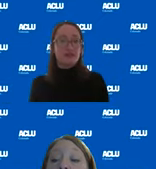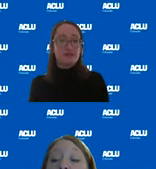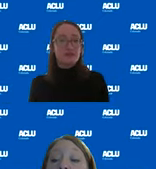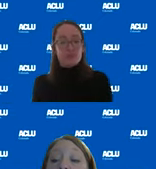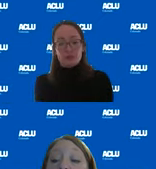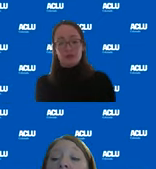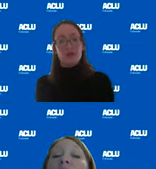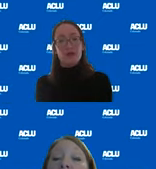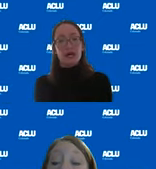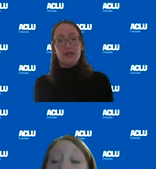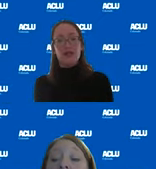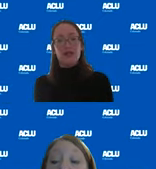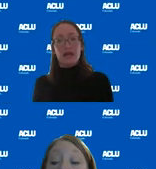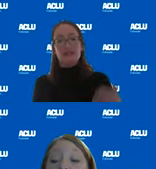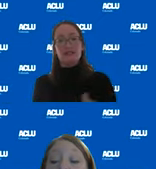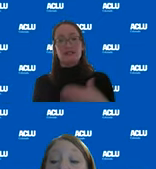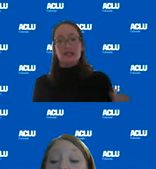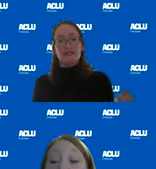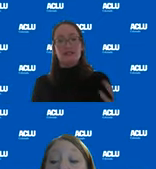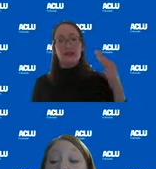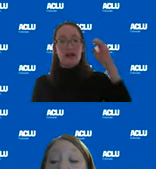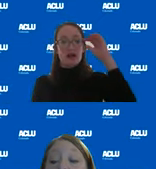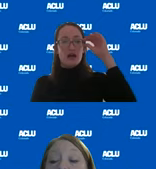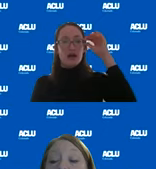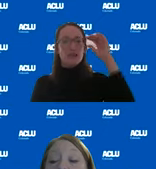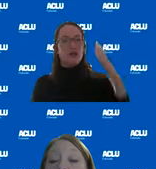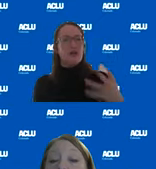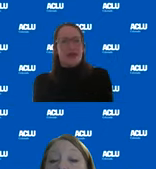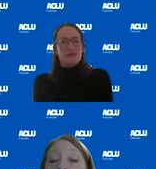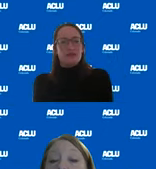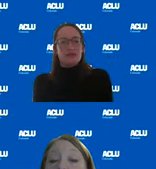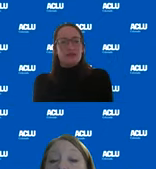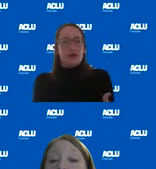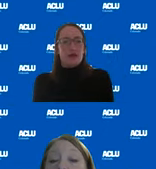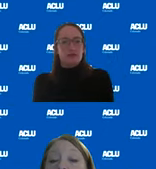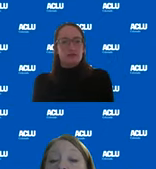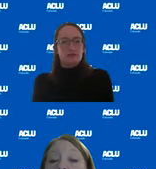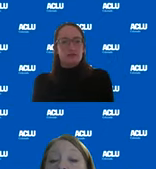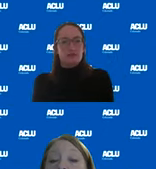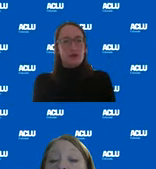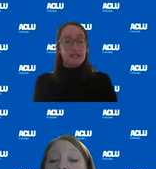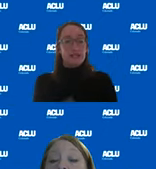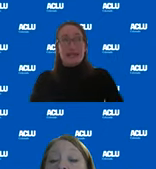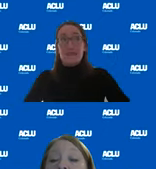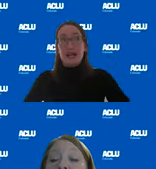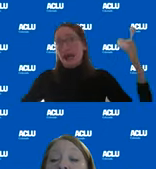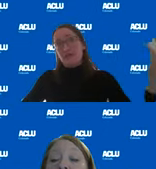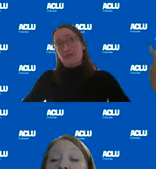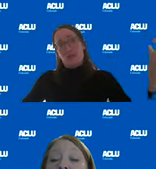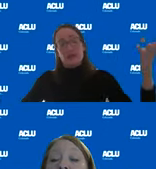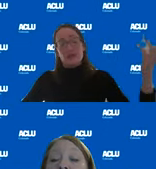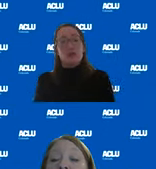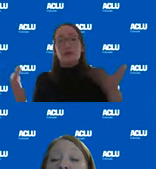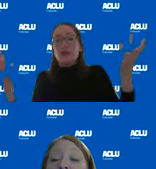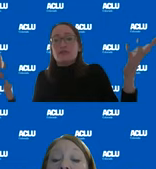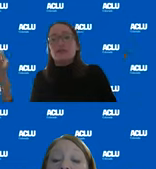boxes. If you think about it, the absentee states don't have those because they're not mail voting places. They might have them, but